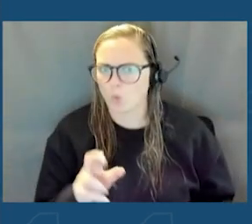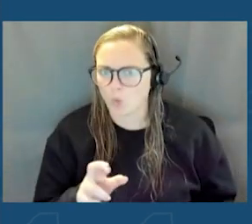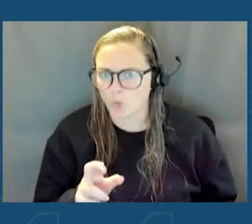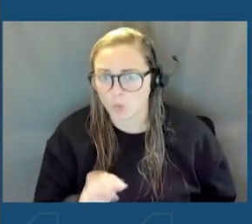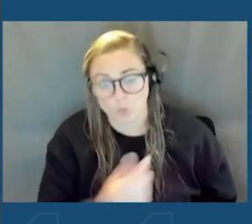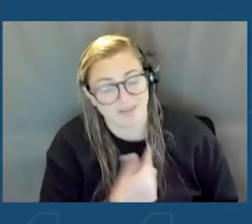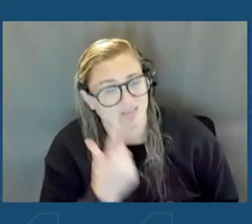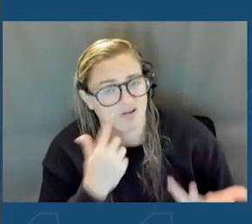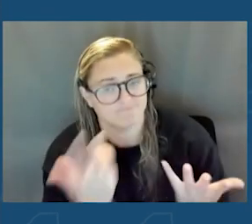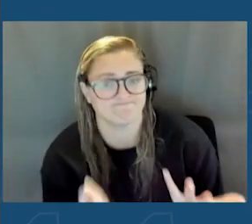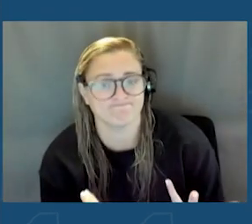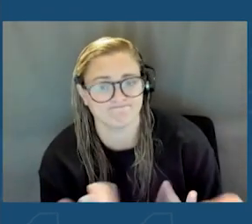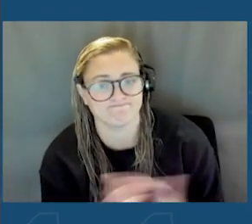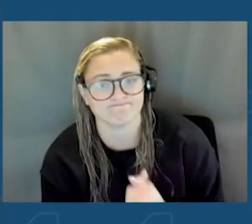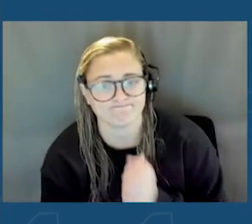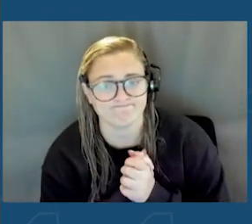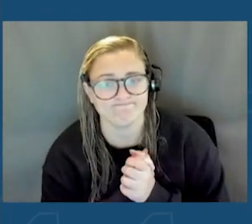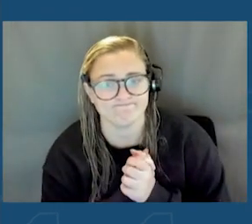thought.